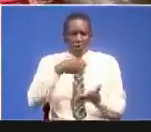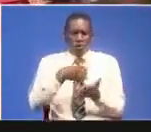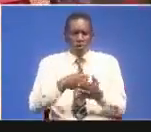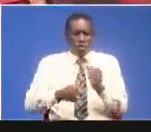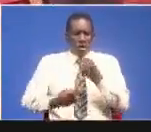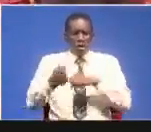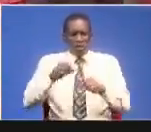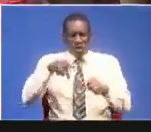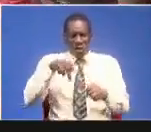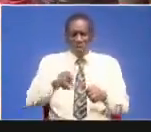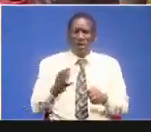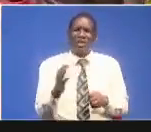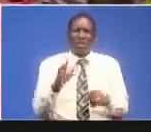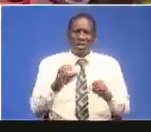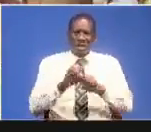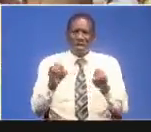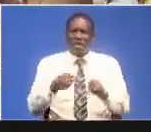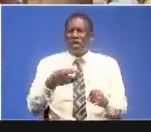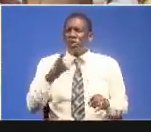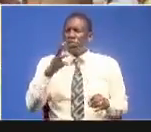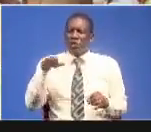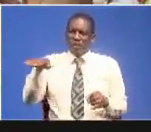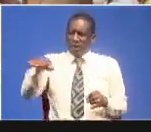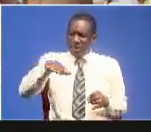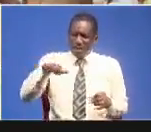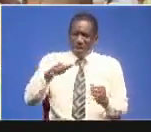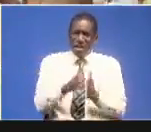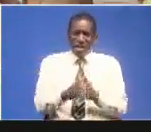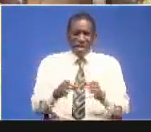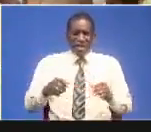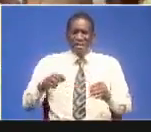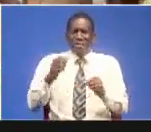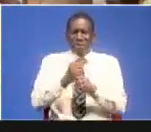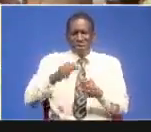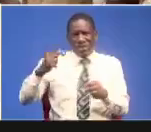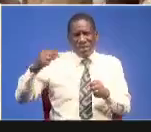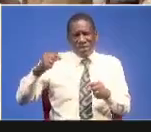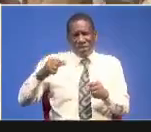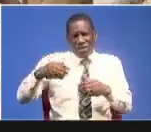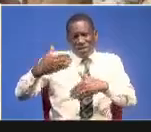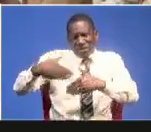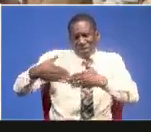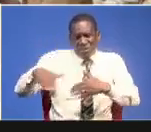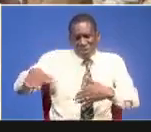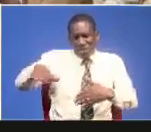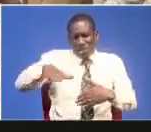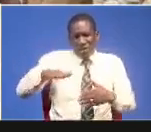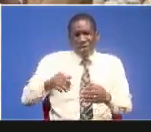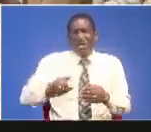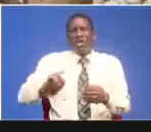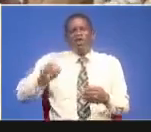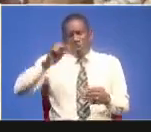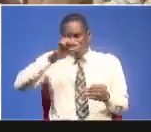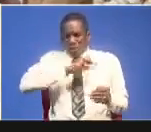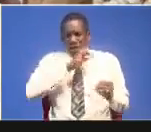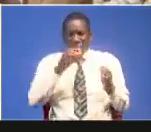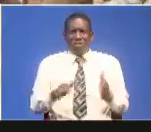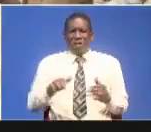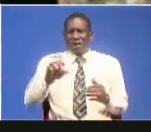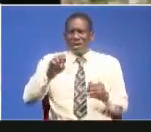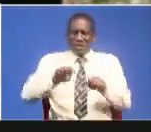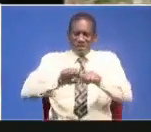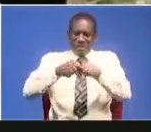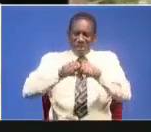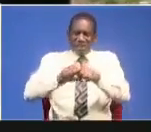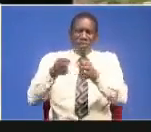activities like tree planting, cleaning water bodies, and greening neighborhoods in the capital. Nairobi Governor Johnson Sakaja, who was present